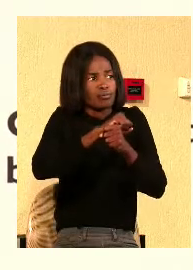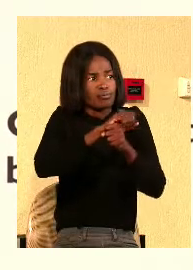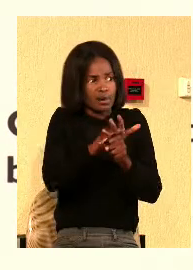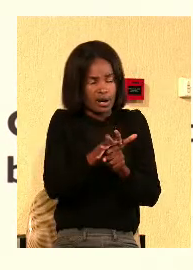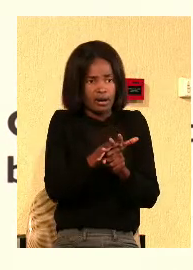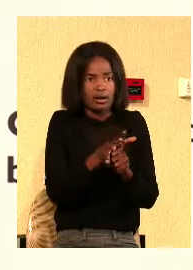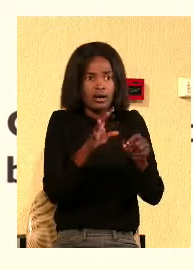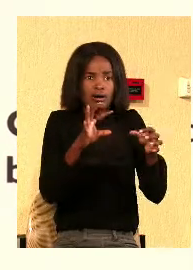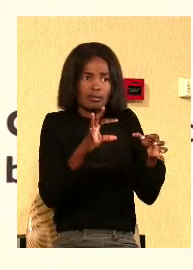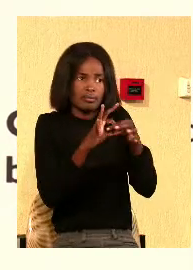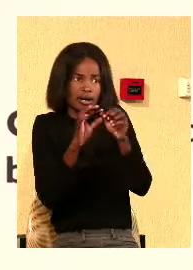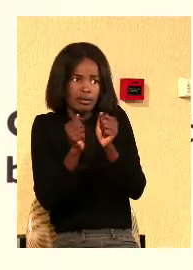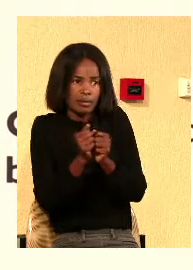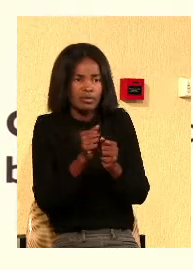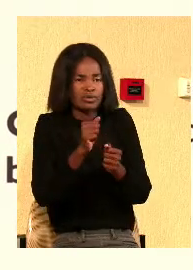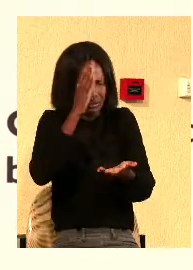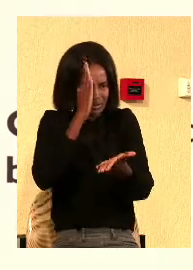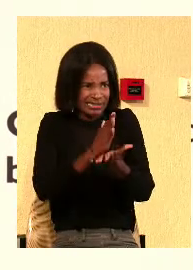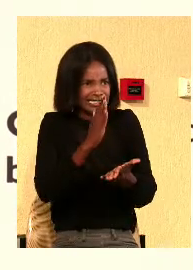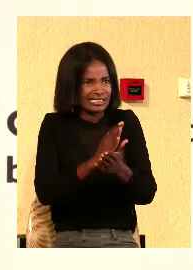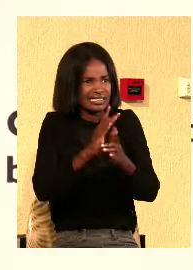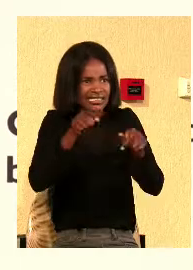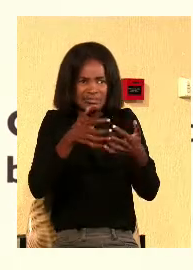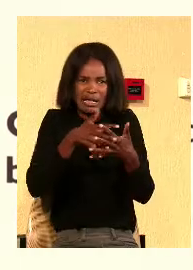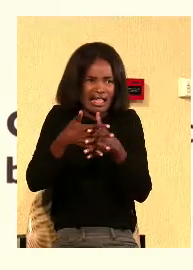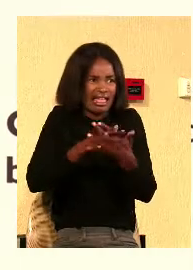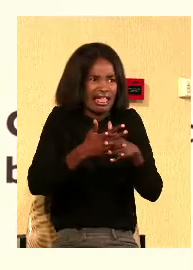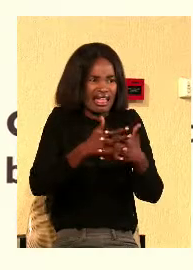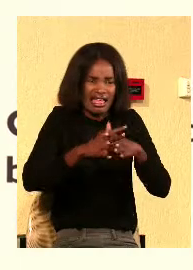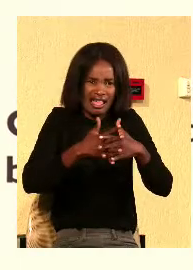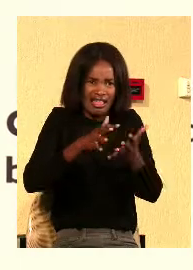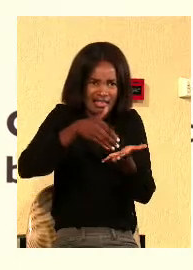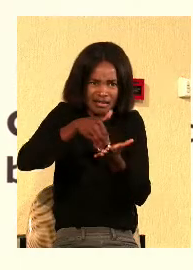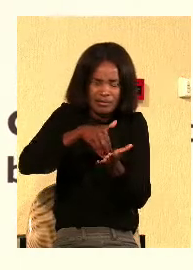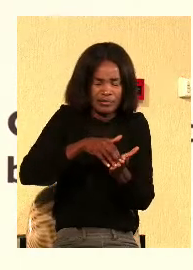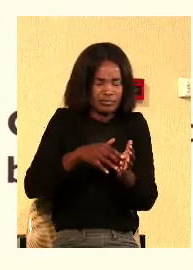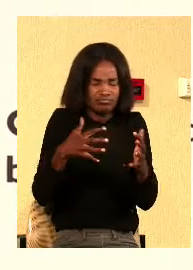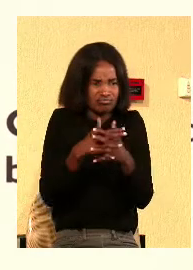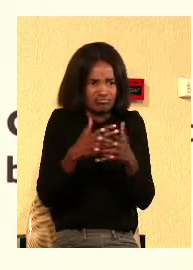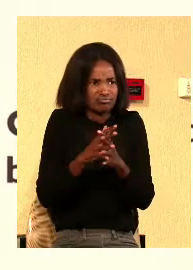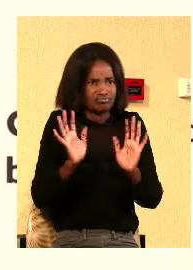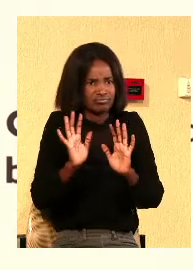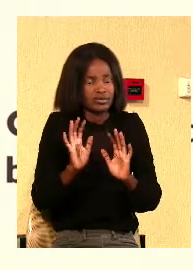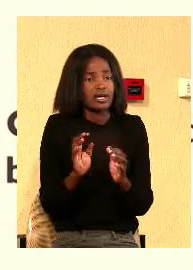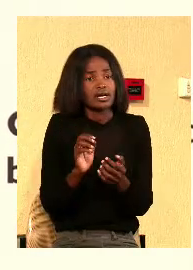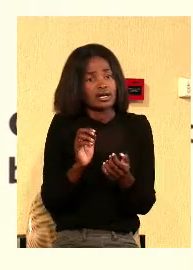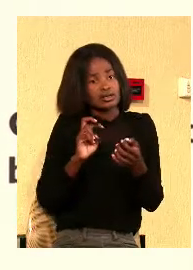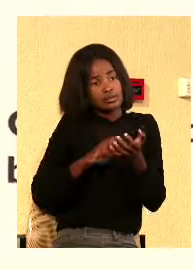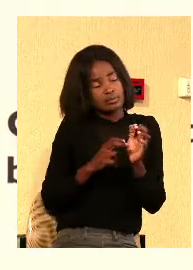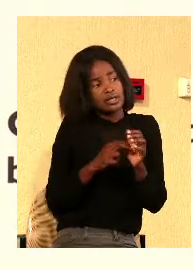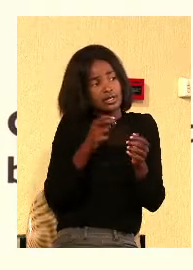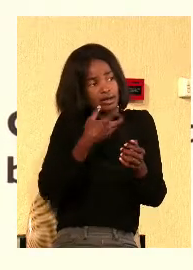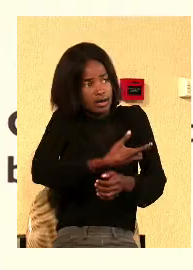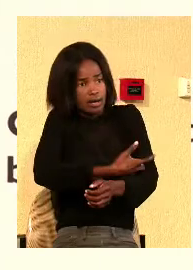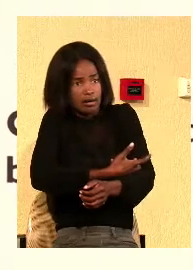quality assurance service provider. These are proficiency test service provider where we are able